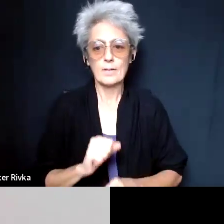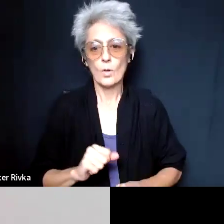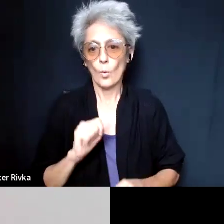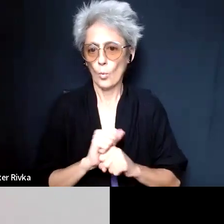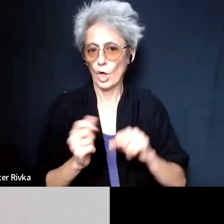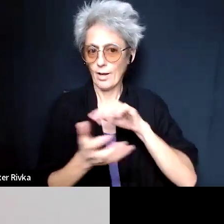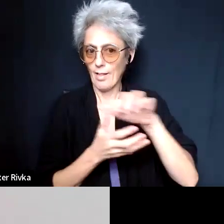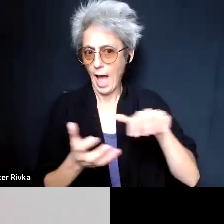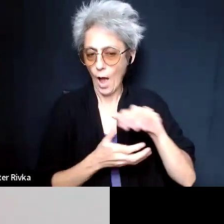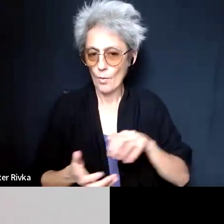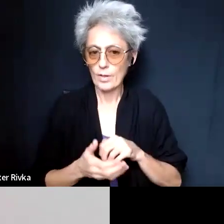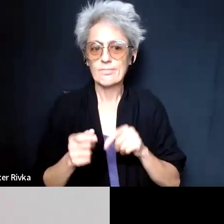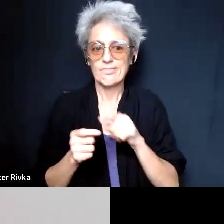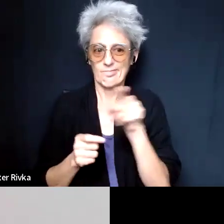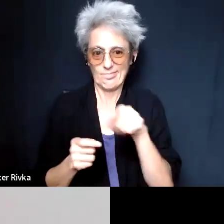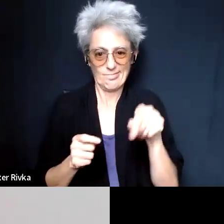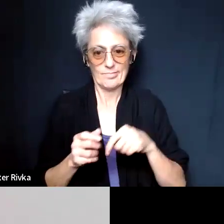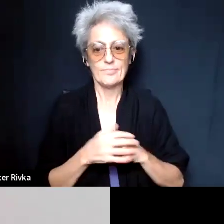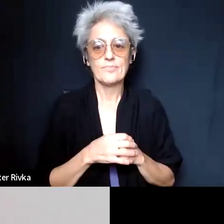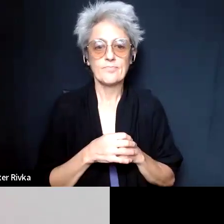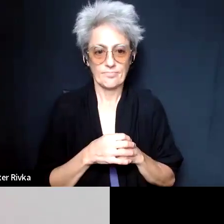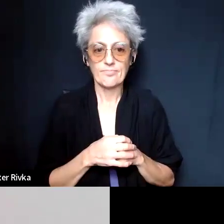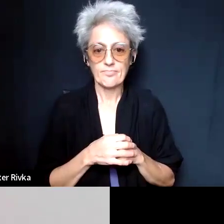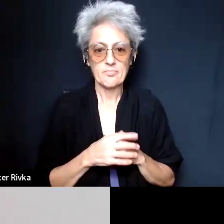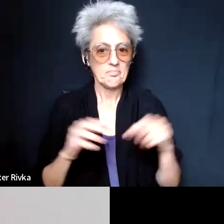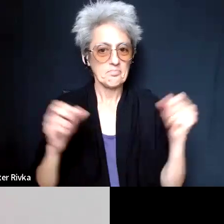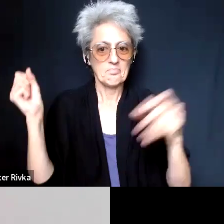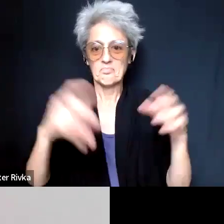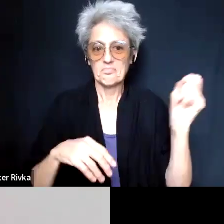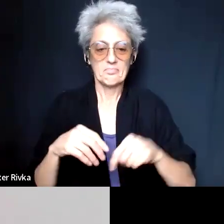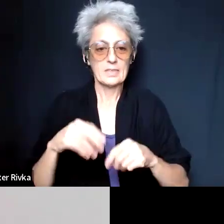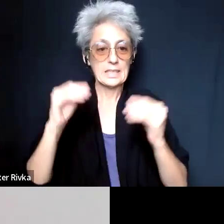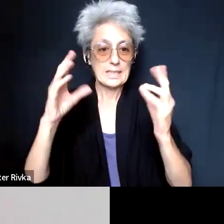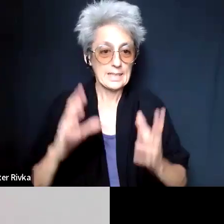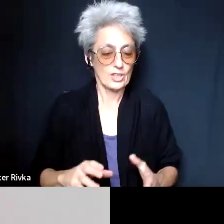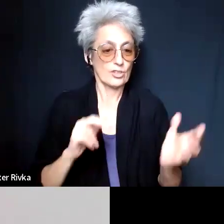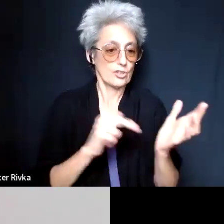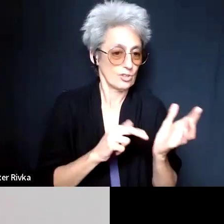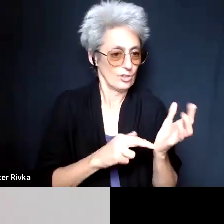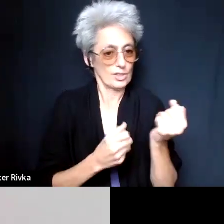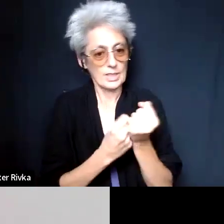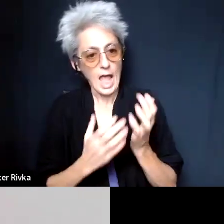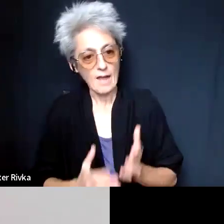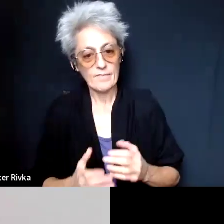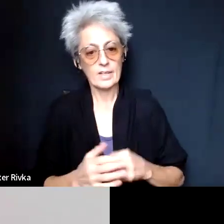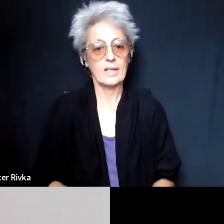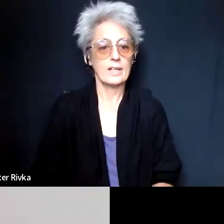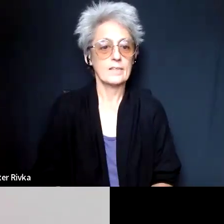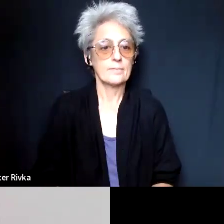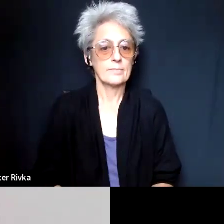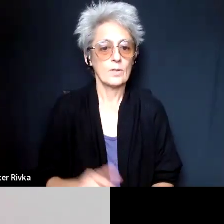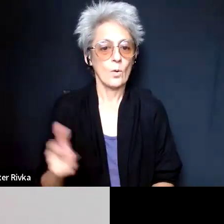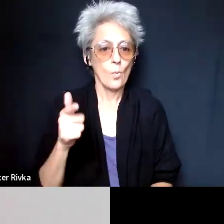whole array of things there that people shared with us, everywhere from, you know, teachers, nurses, advocates, a welder